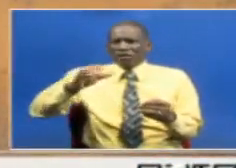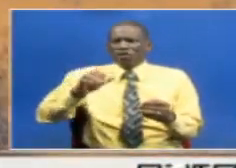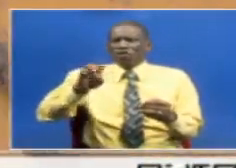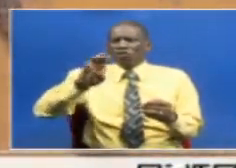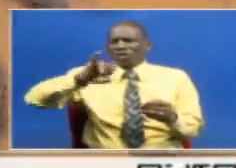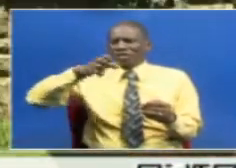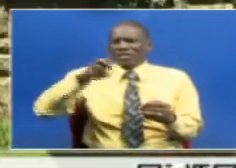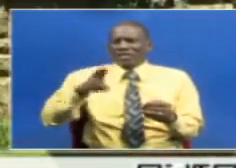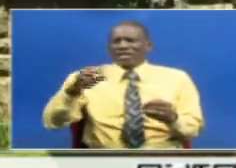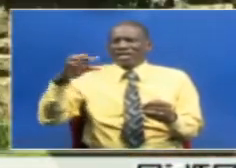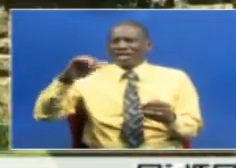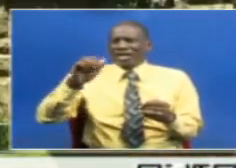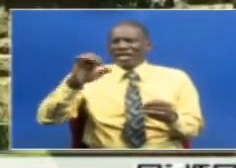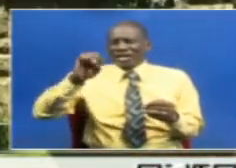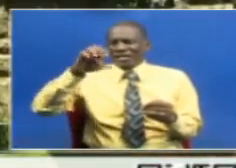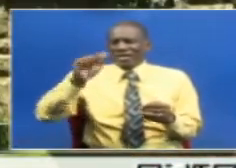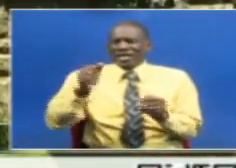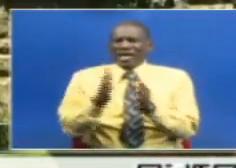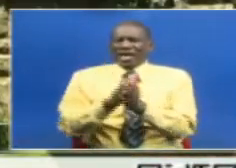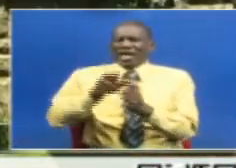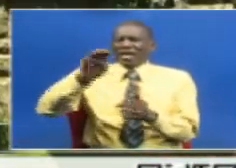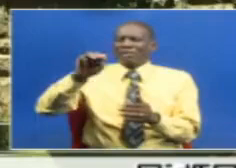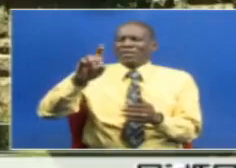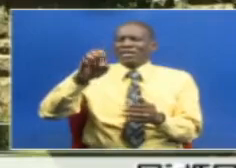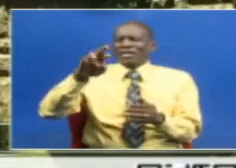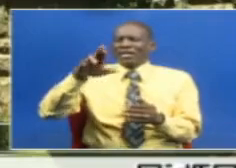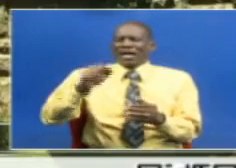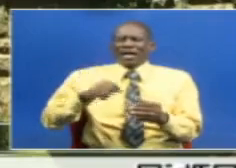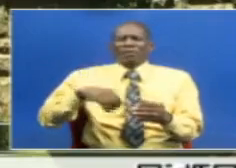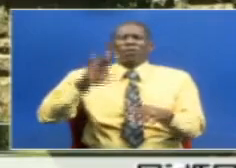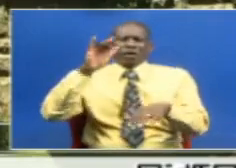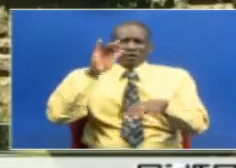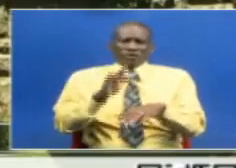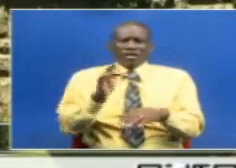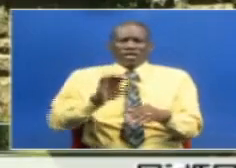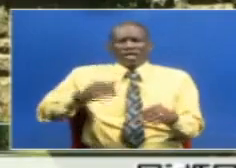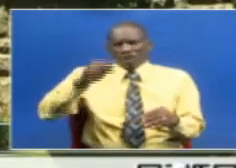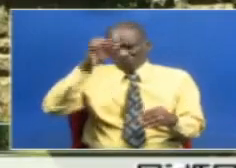most affected. And we believe the county governments do not have the capacity